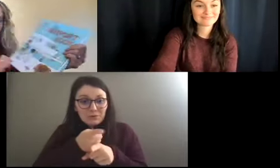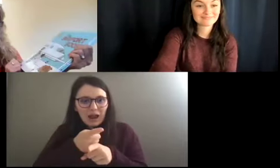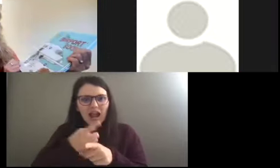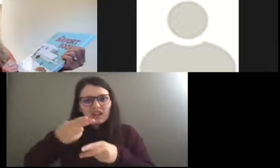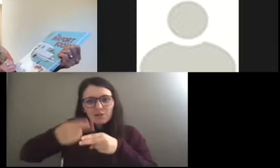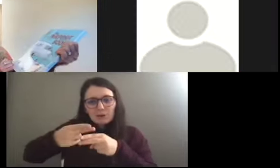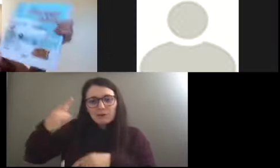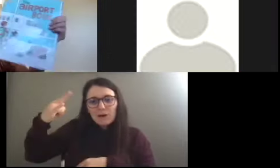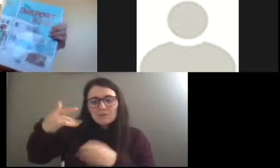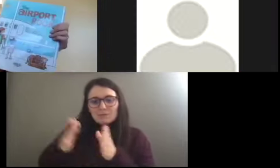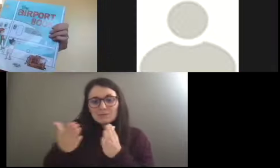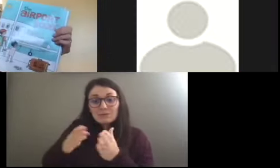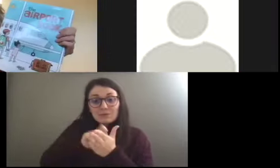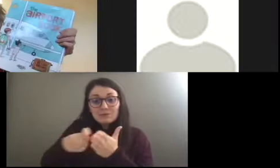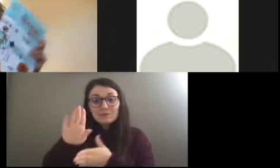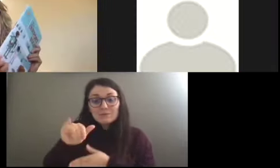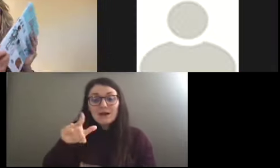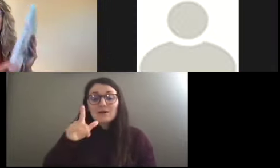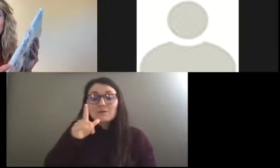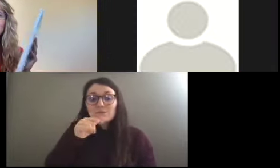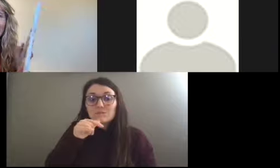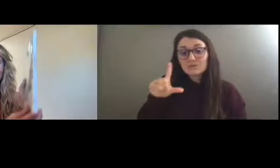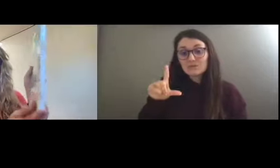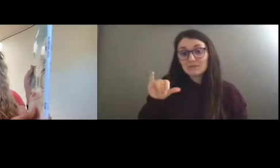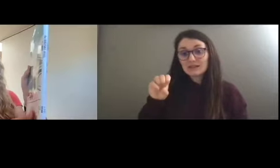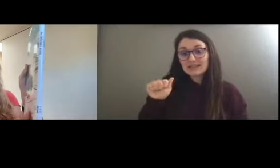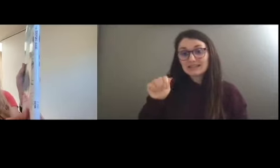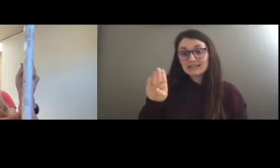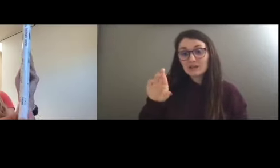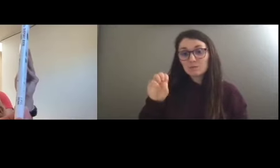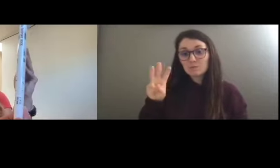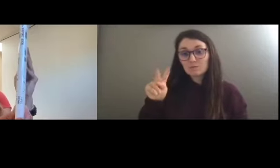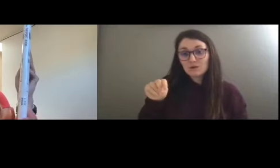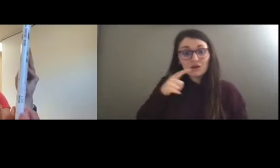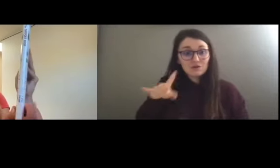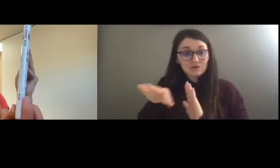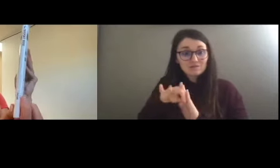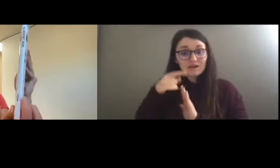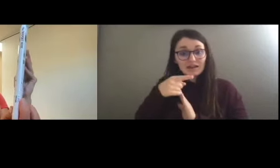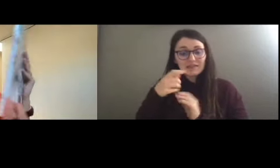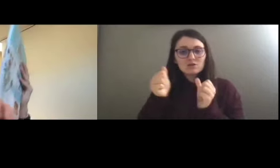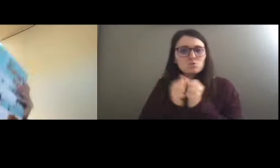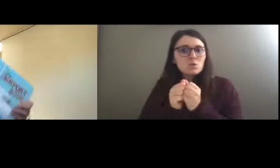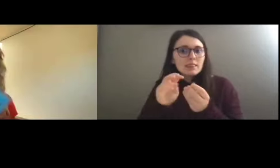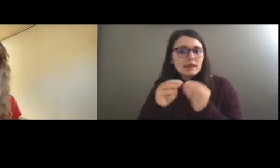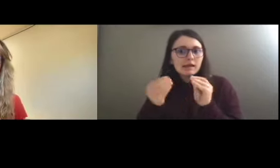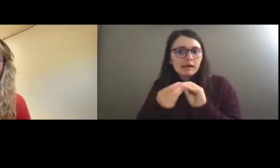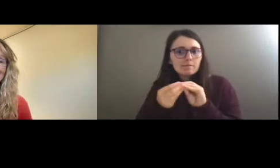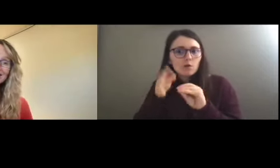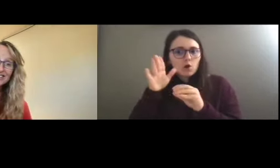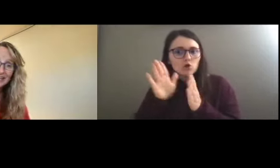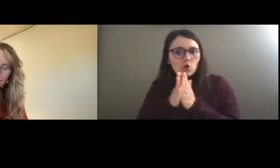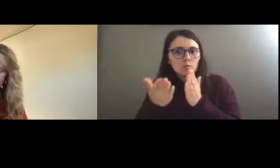Laura... Sorry, sorry, Lisa Brown. You can find this with the call number on your book right here